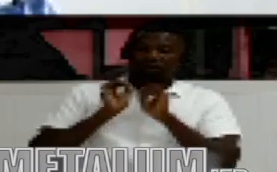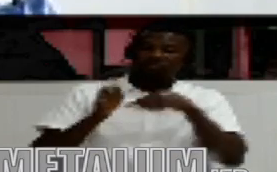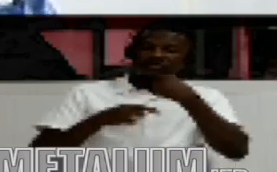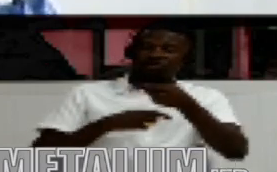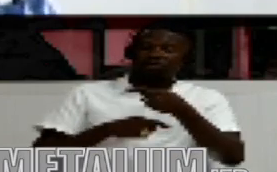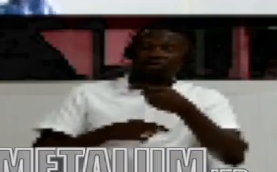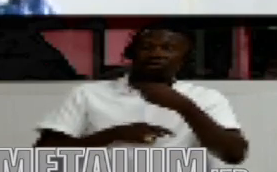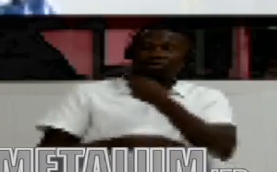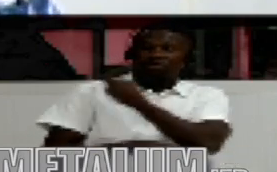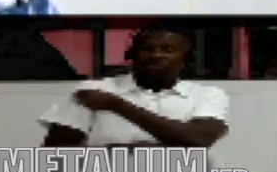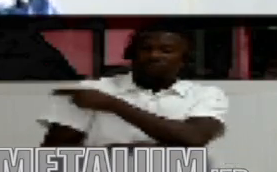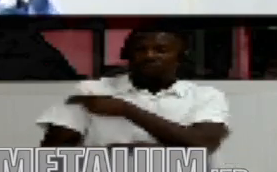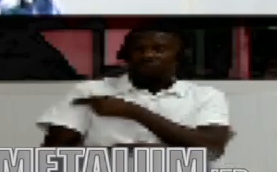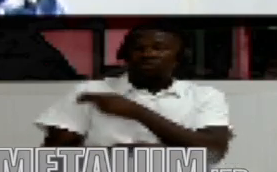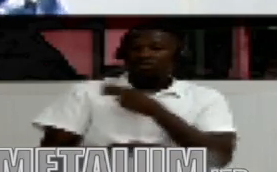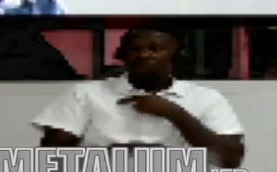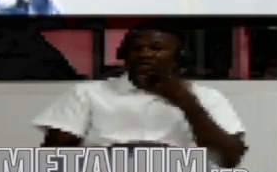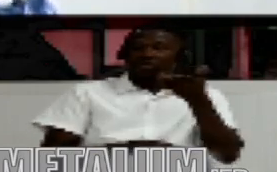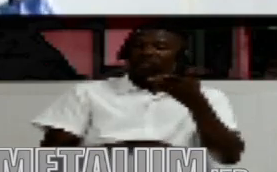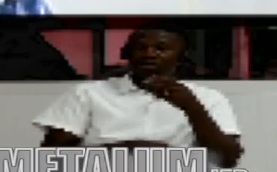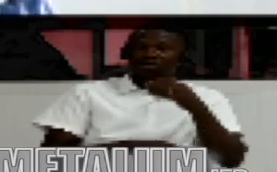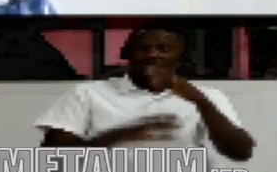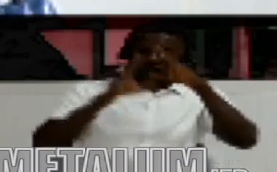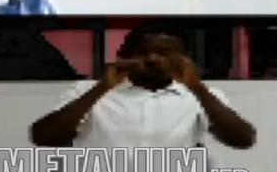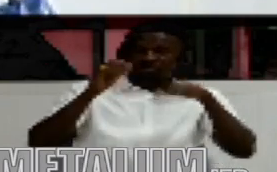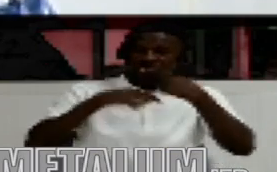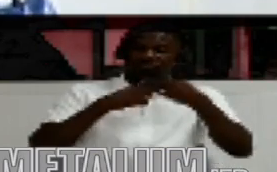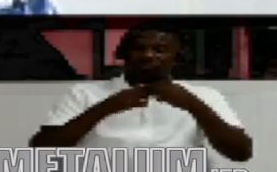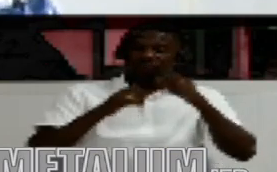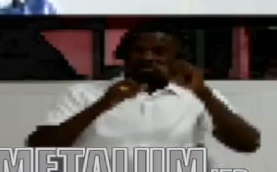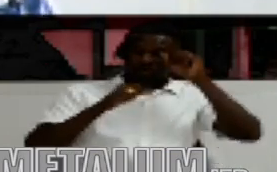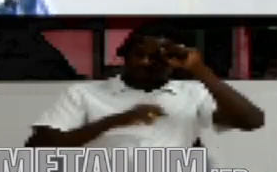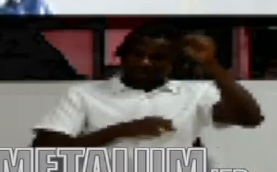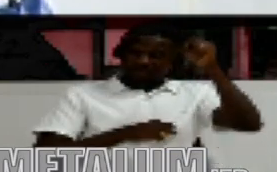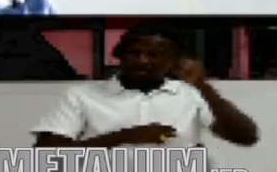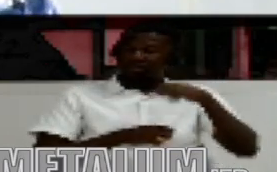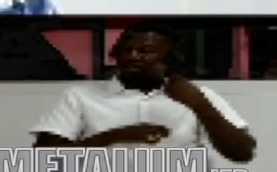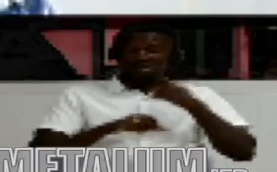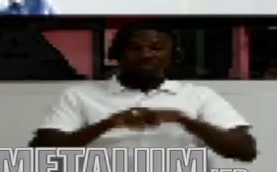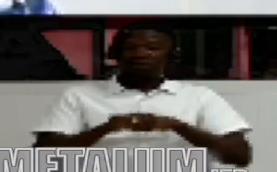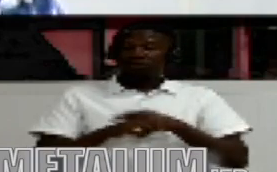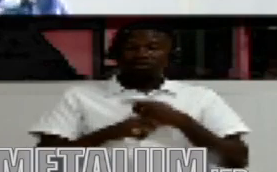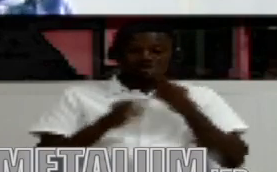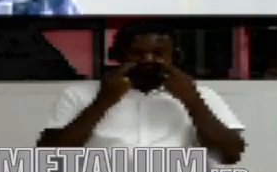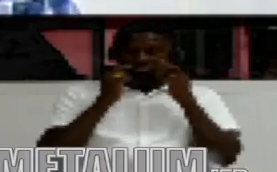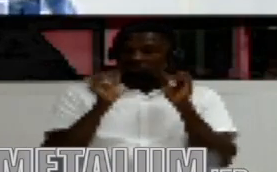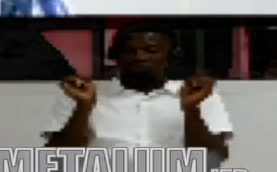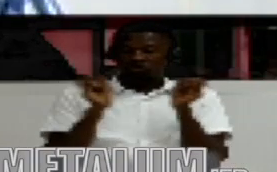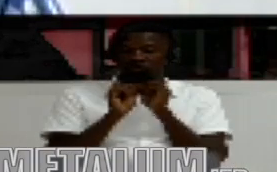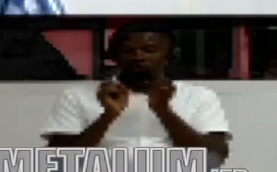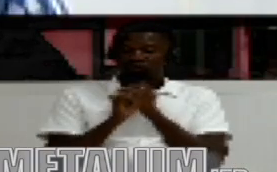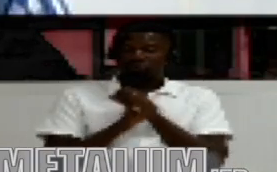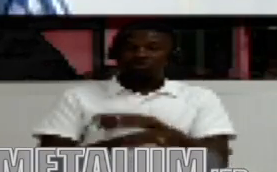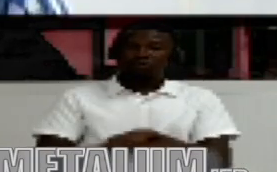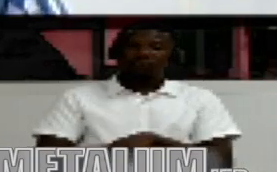hospital and is at the office of the president. So since then, we did not see it.